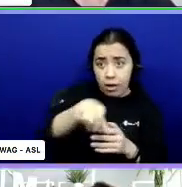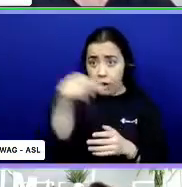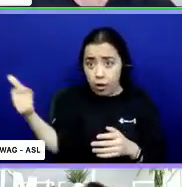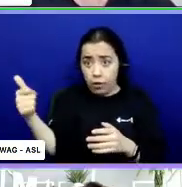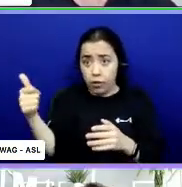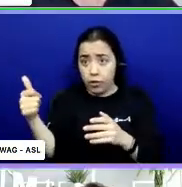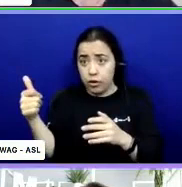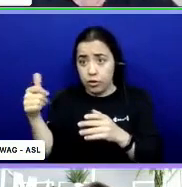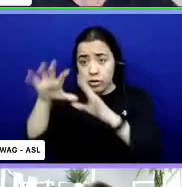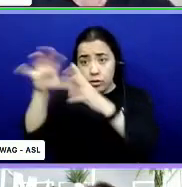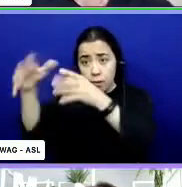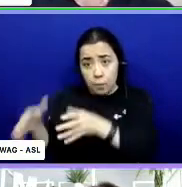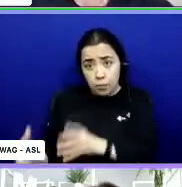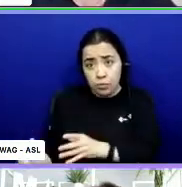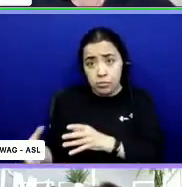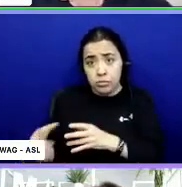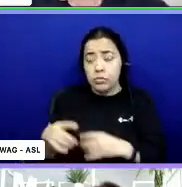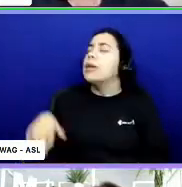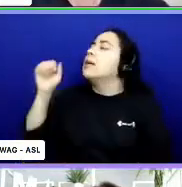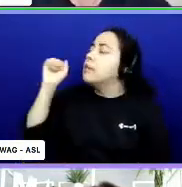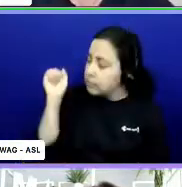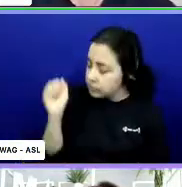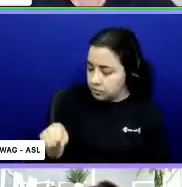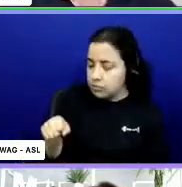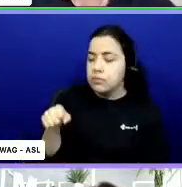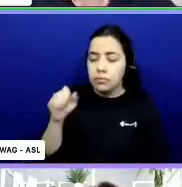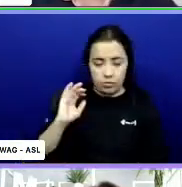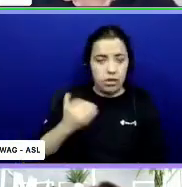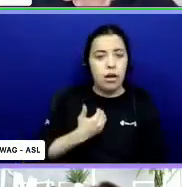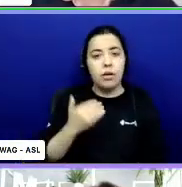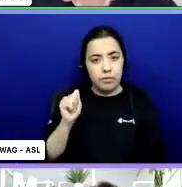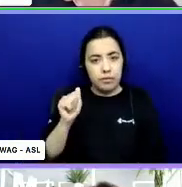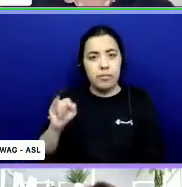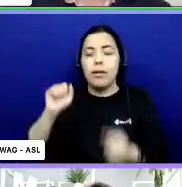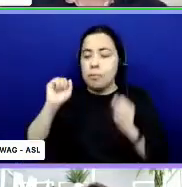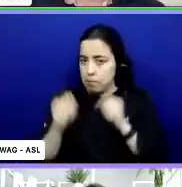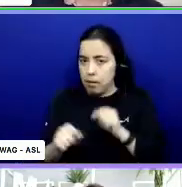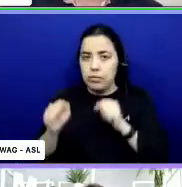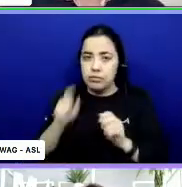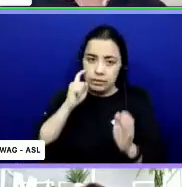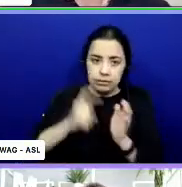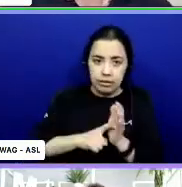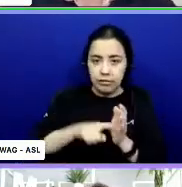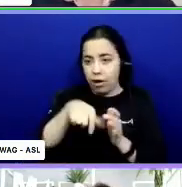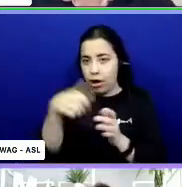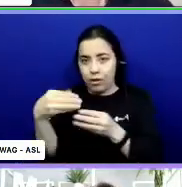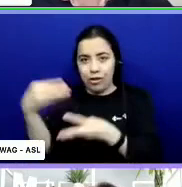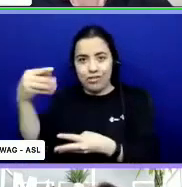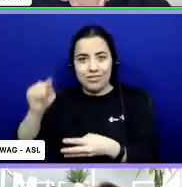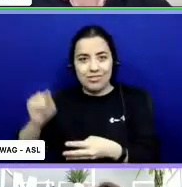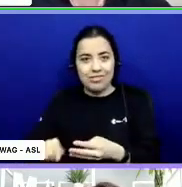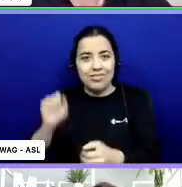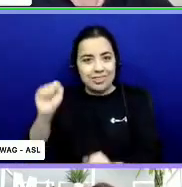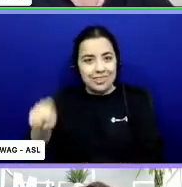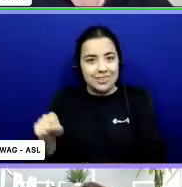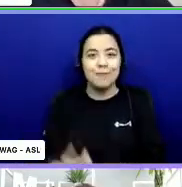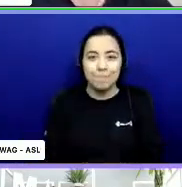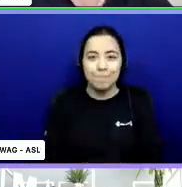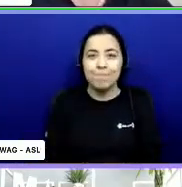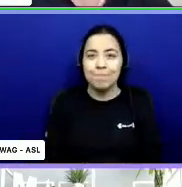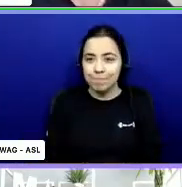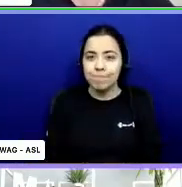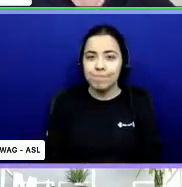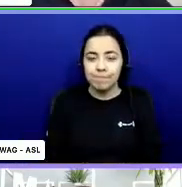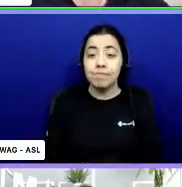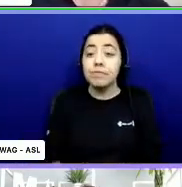So to that, I would say that yes, absolutely, our artificial intelligence is capable of identifying those things. Awesome.